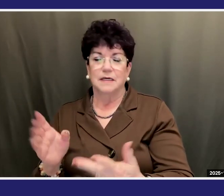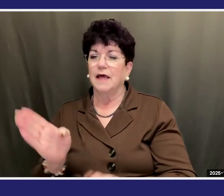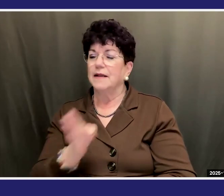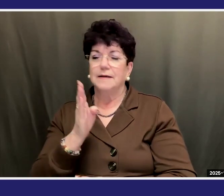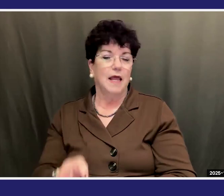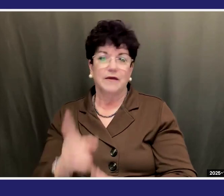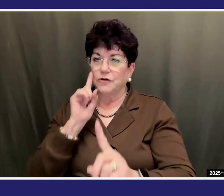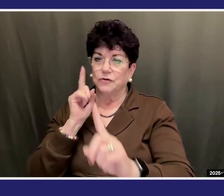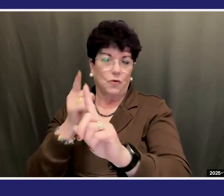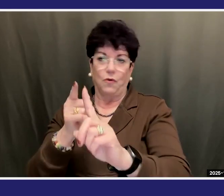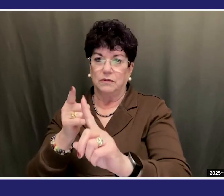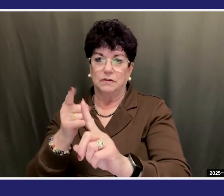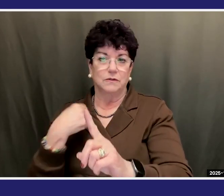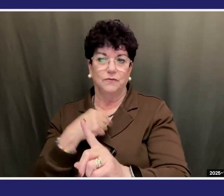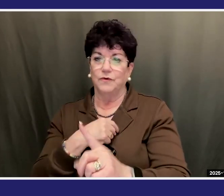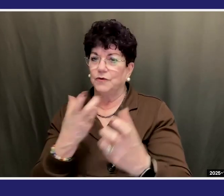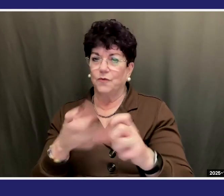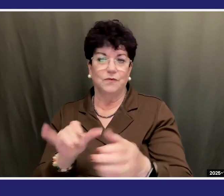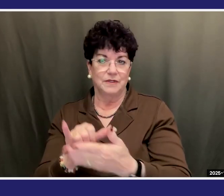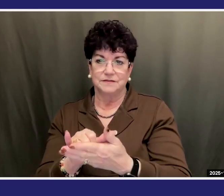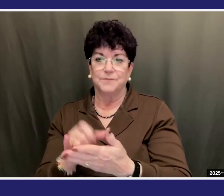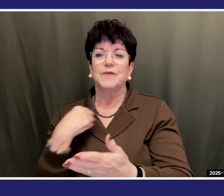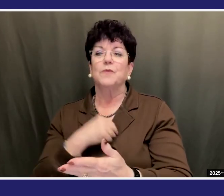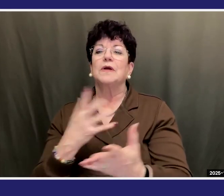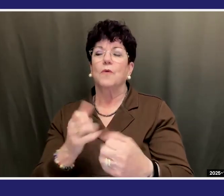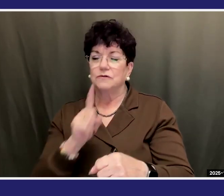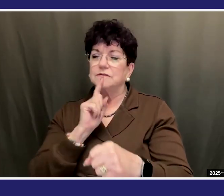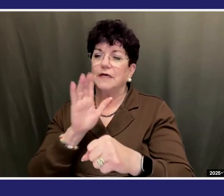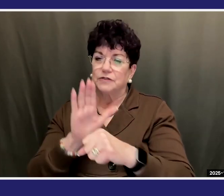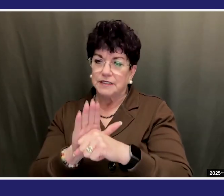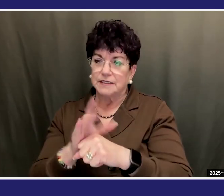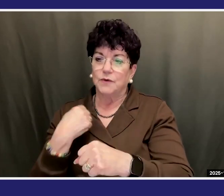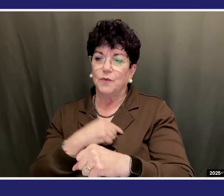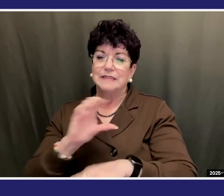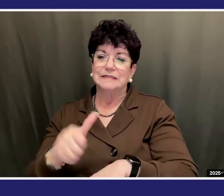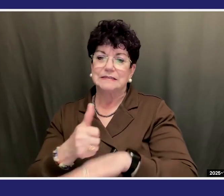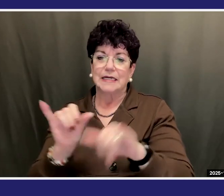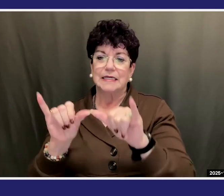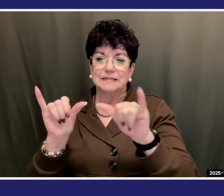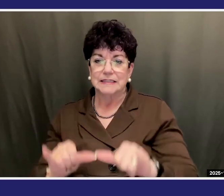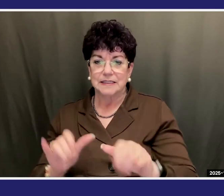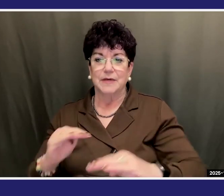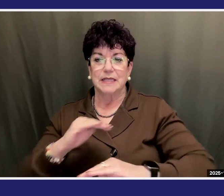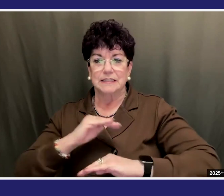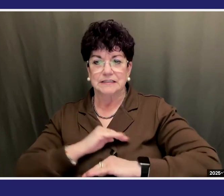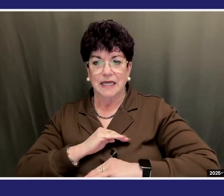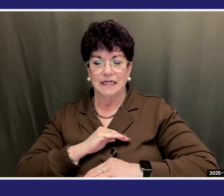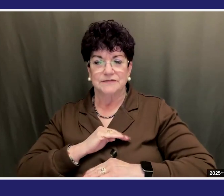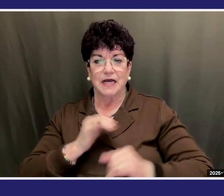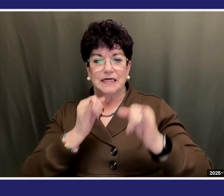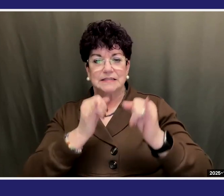the goal of what we want to accomplish. We want to ensure that we're creating a system that meets individuals where they